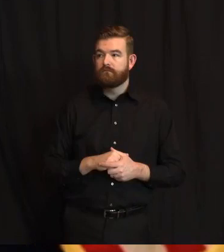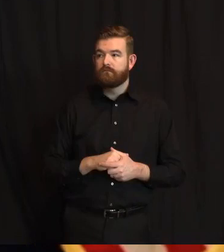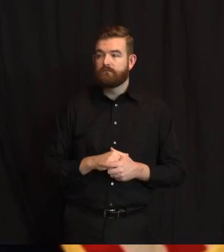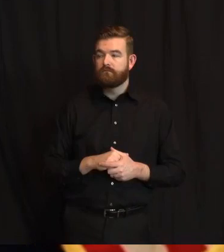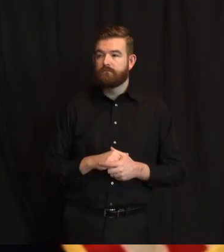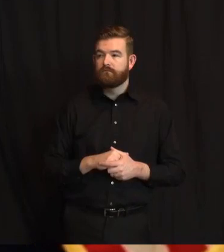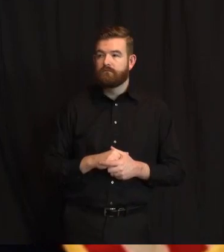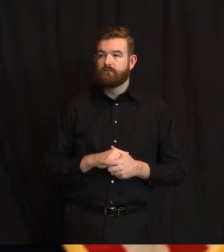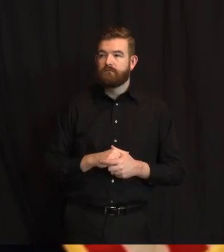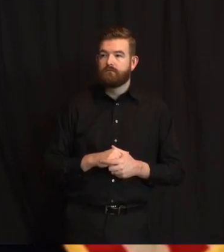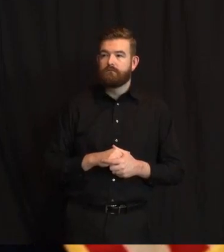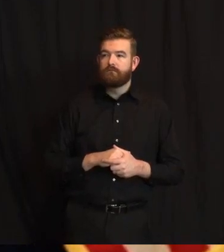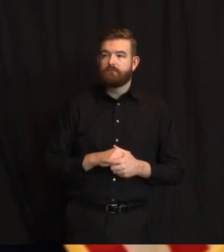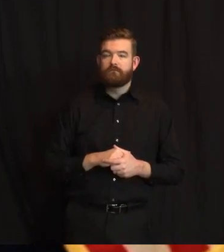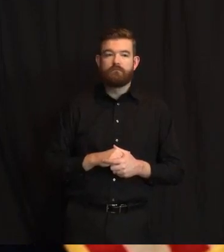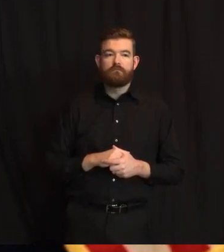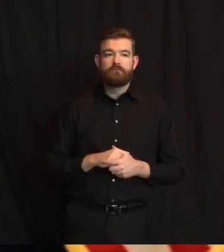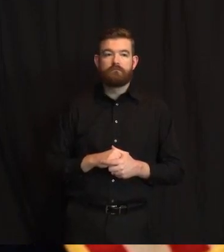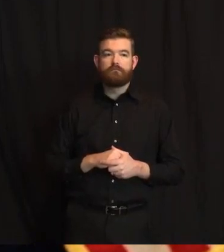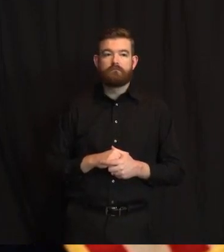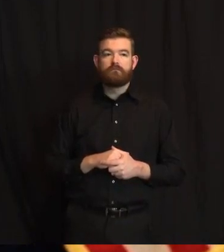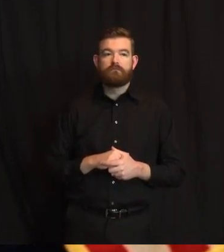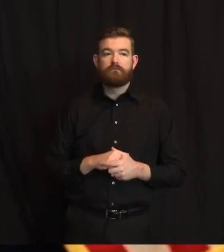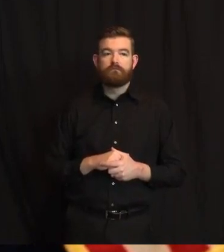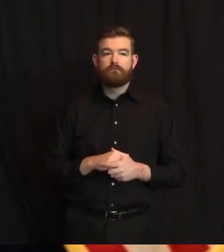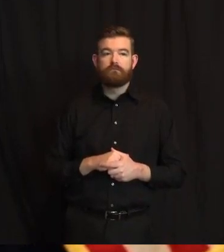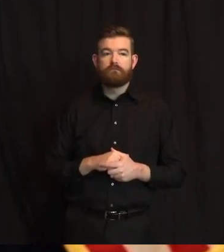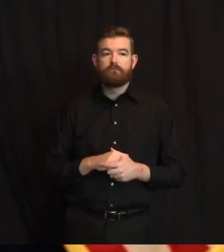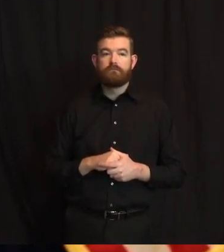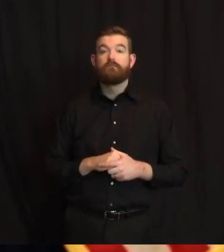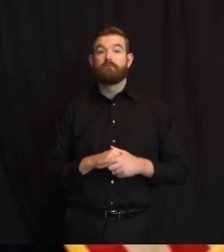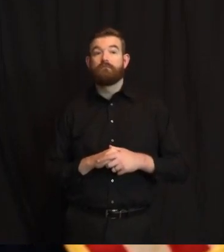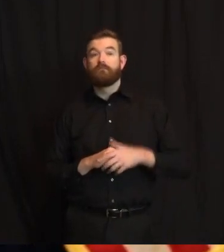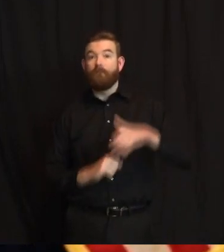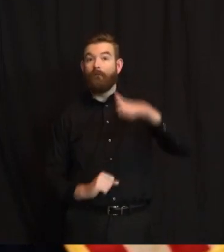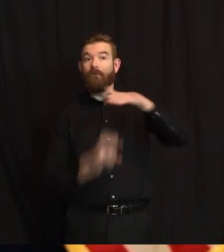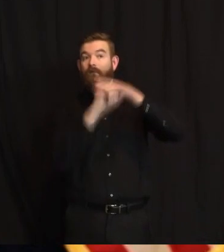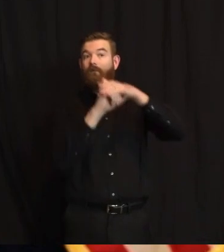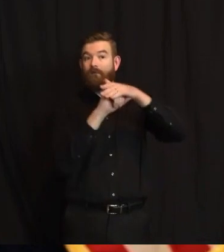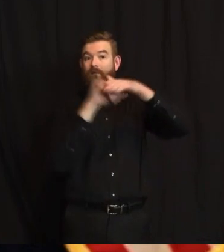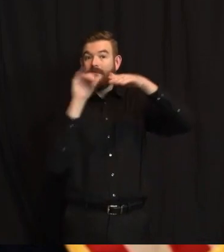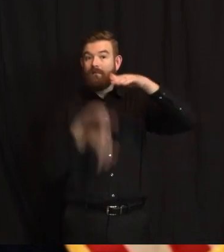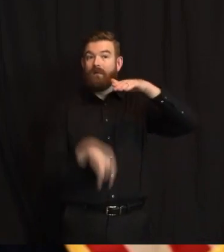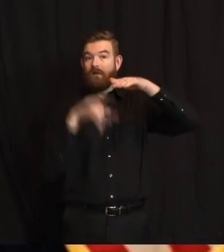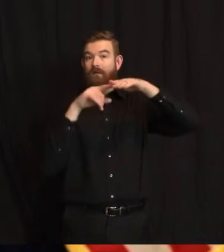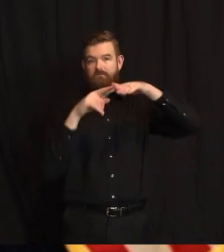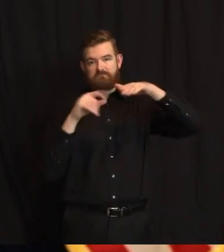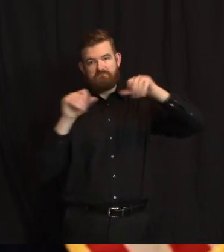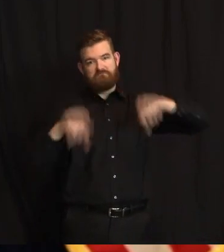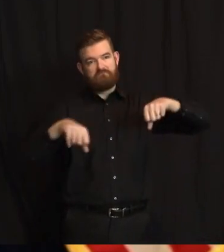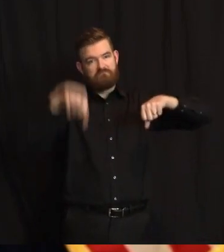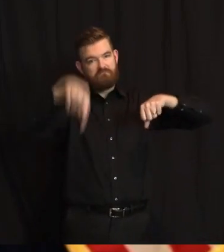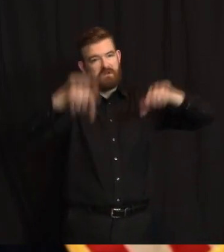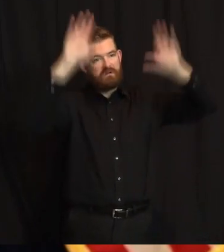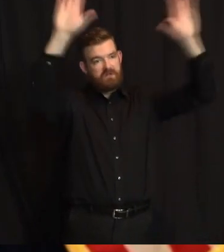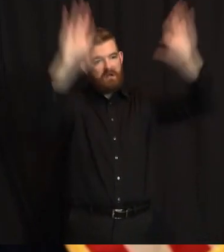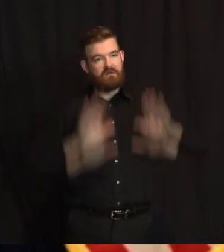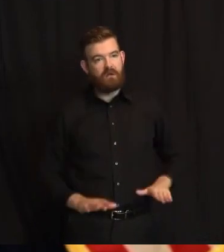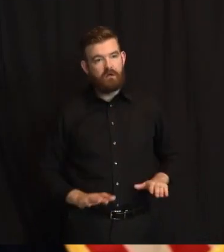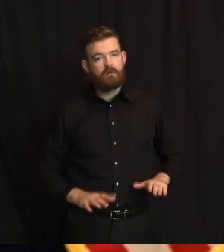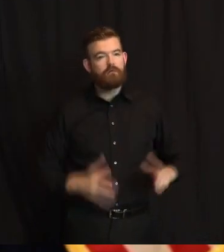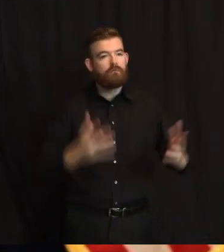Governor, with the peak expected as soon as Sunday, how is the state preparing emergency staff and vehicles for a possible surge of patients over